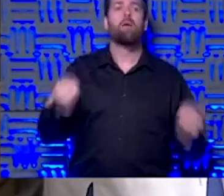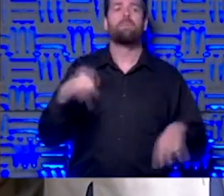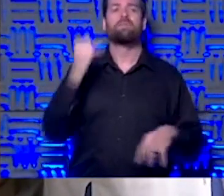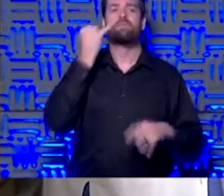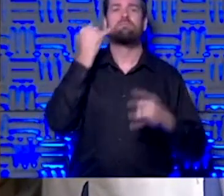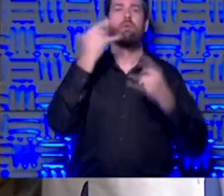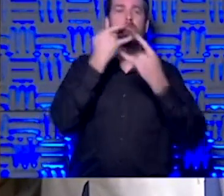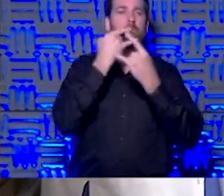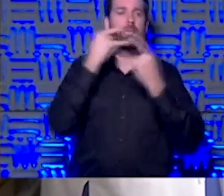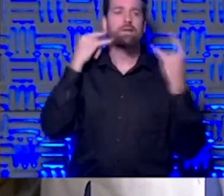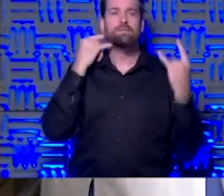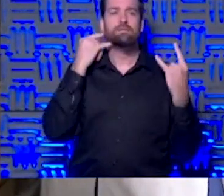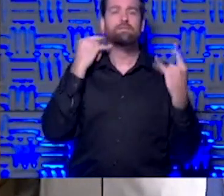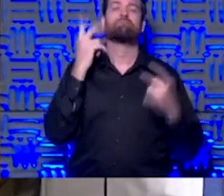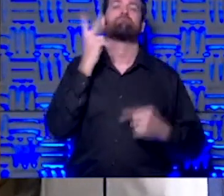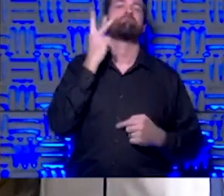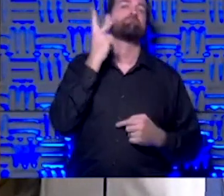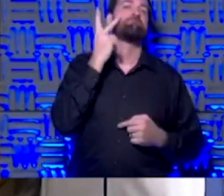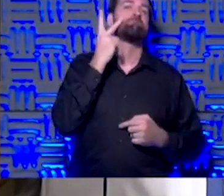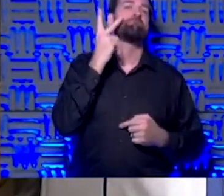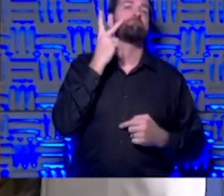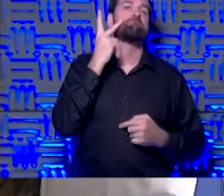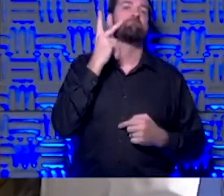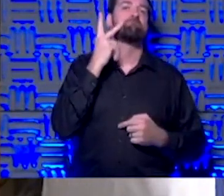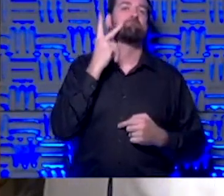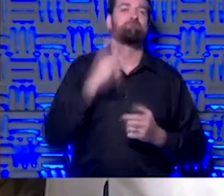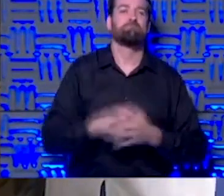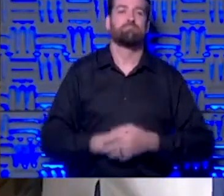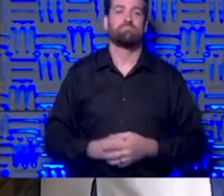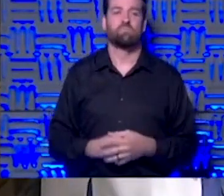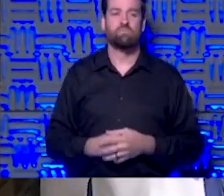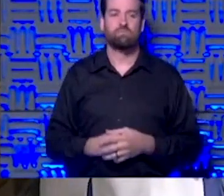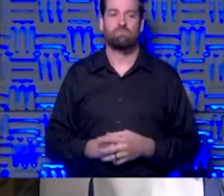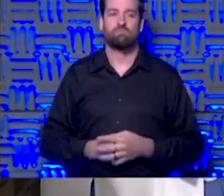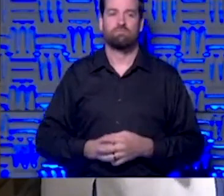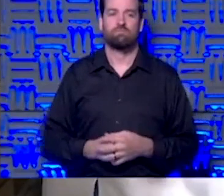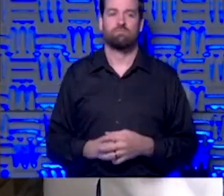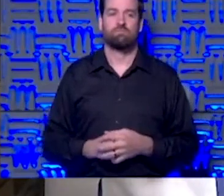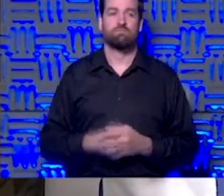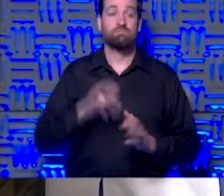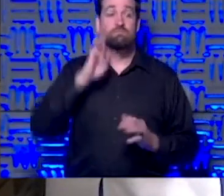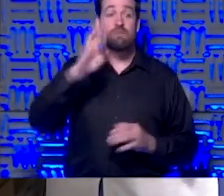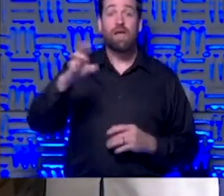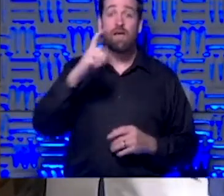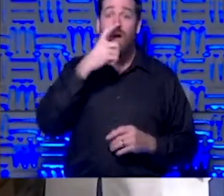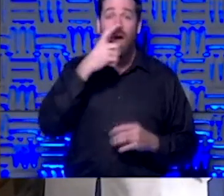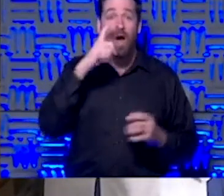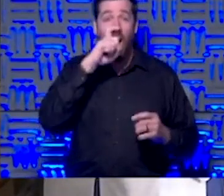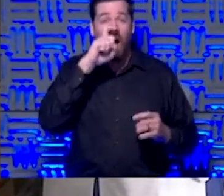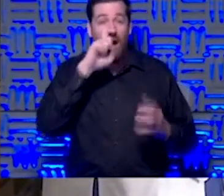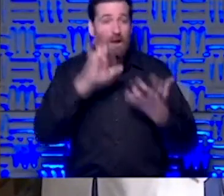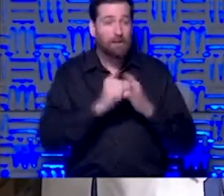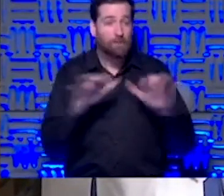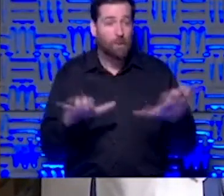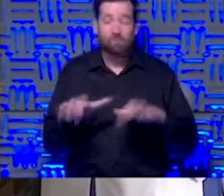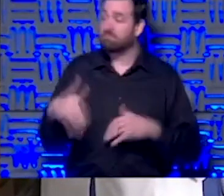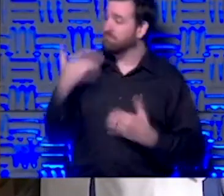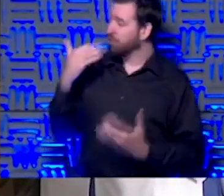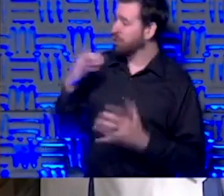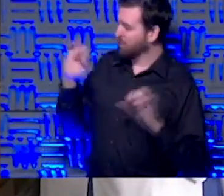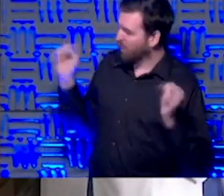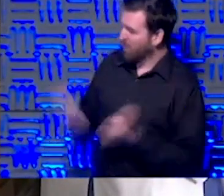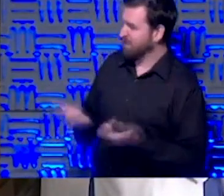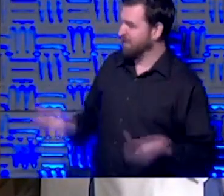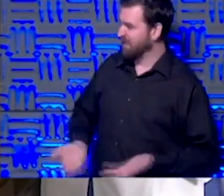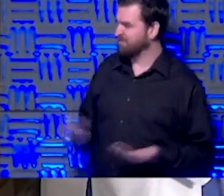on a mask? Let's just see where our breath clouds go. Hey, Hawk, how's it going? I'm doing good. It's cold in here.